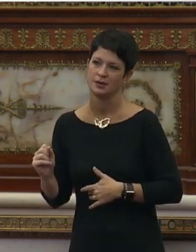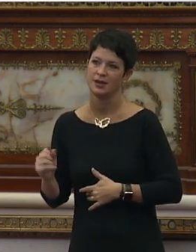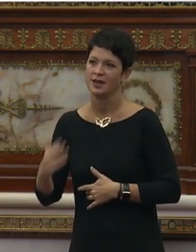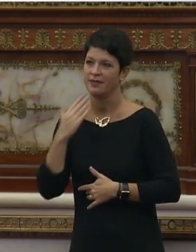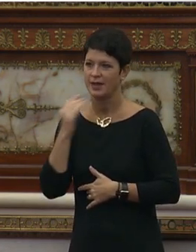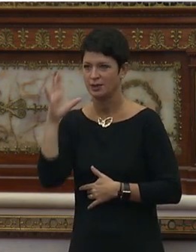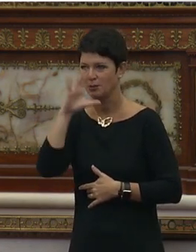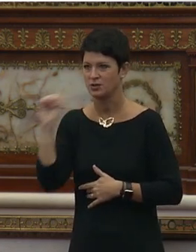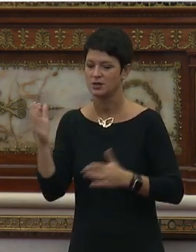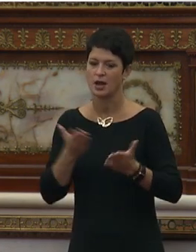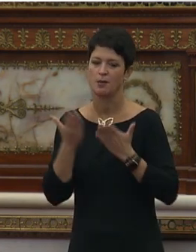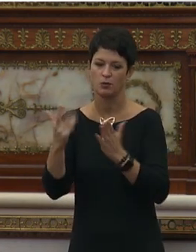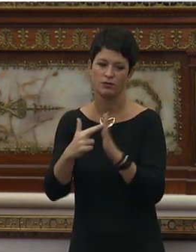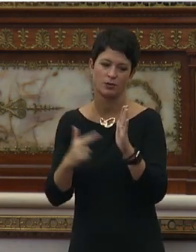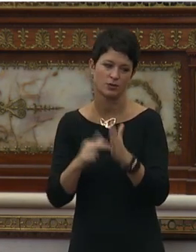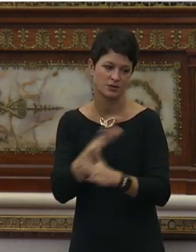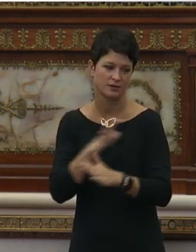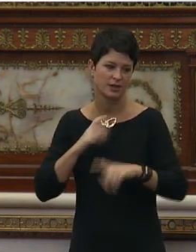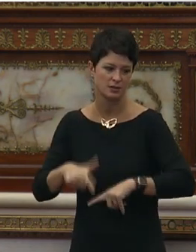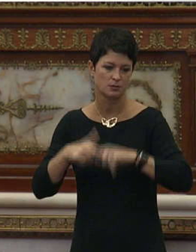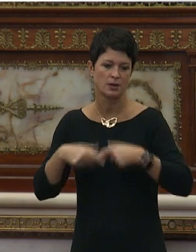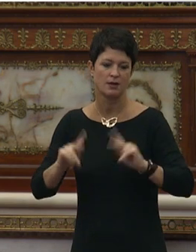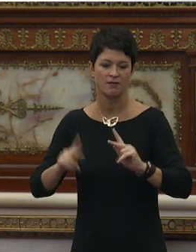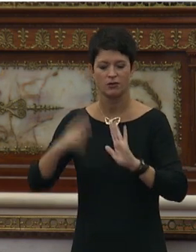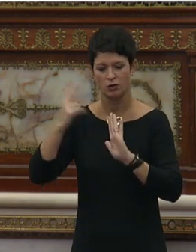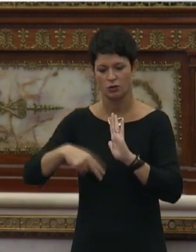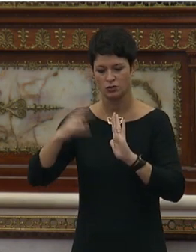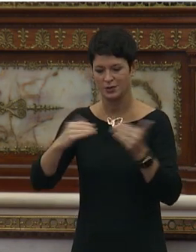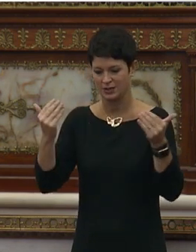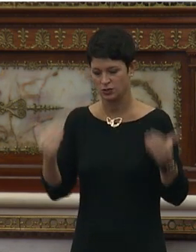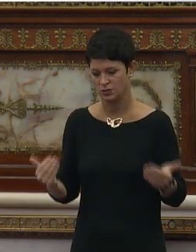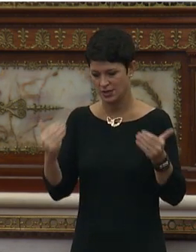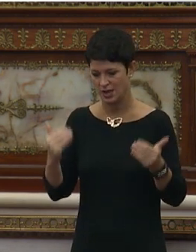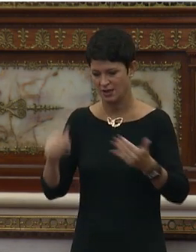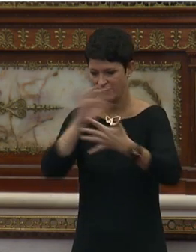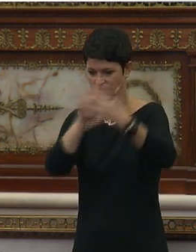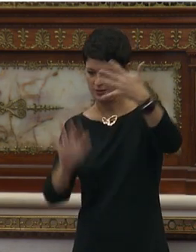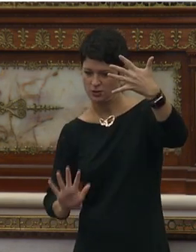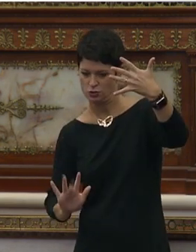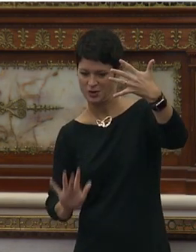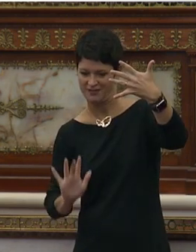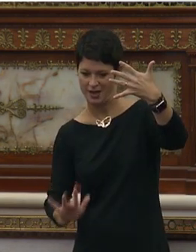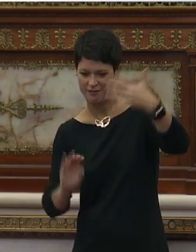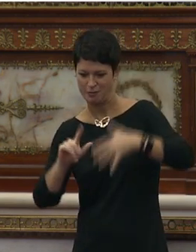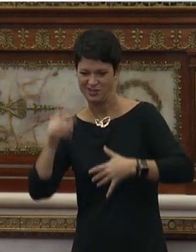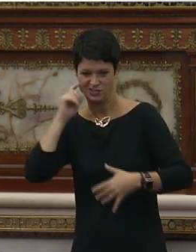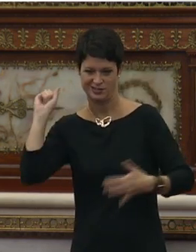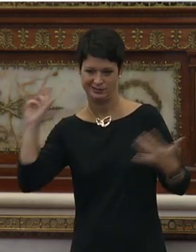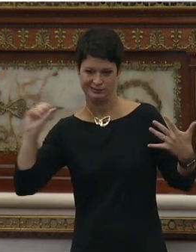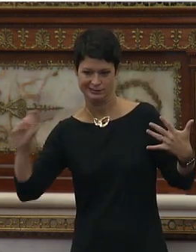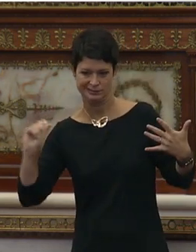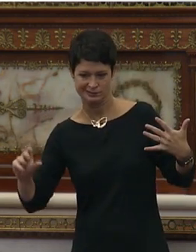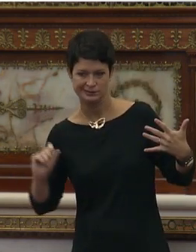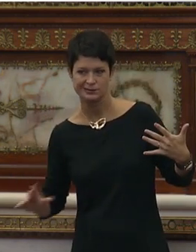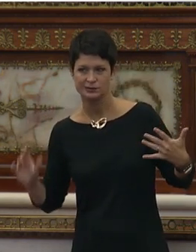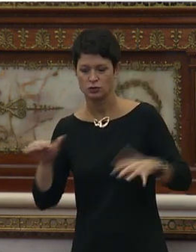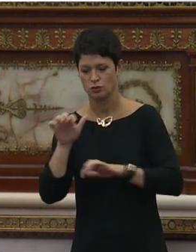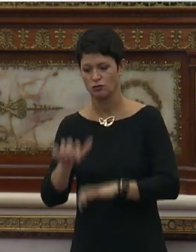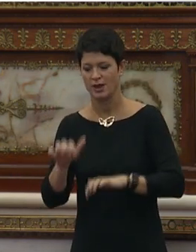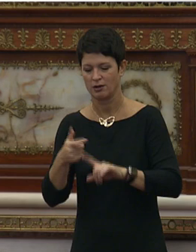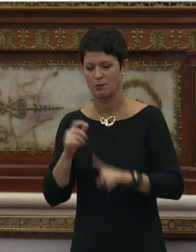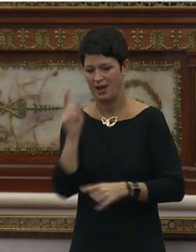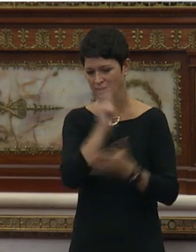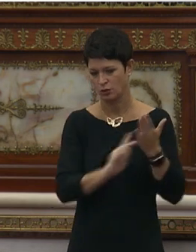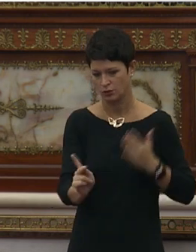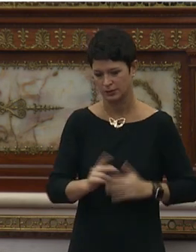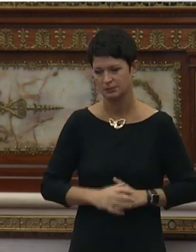Thank you, Mr. President. I move that the rules of council be suspended so as to permit the first reading this day on the 25 bills that were just read into record by the